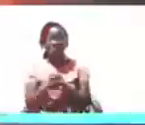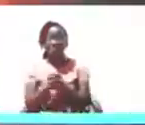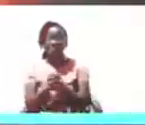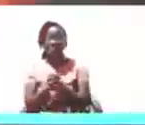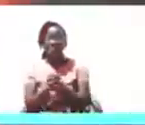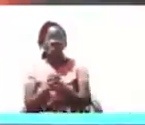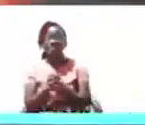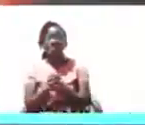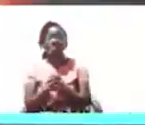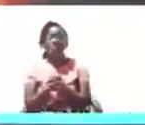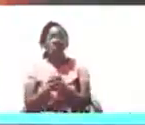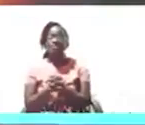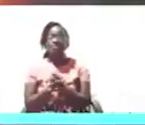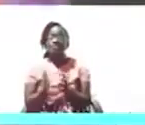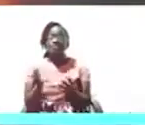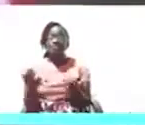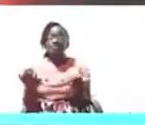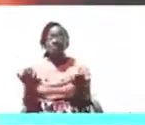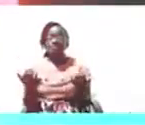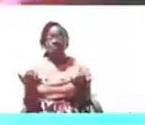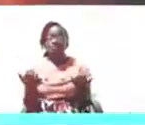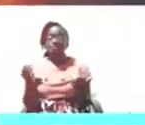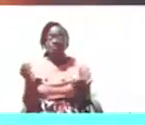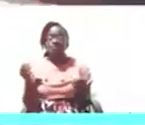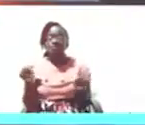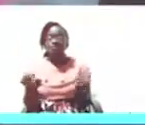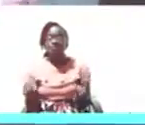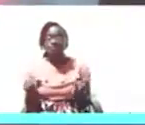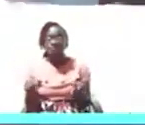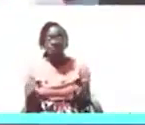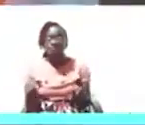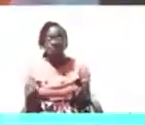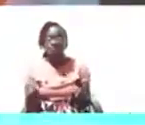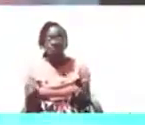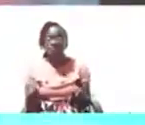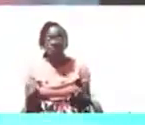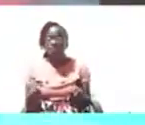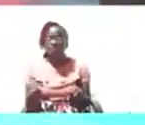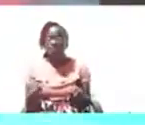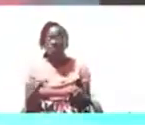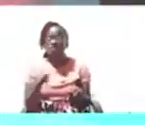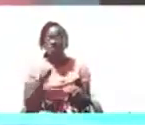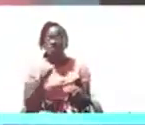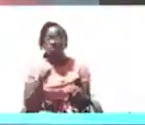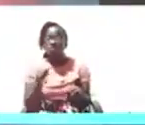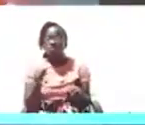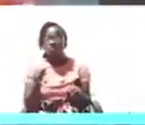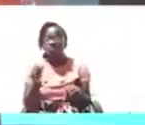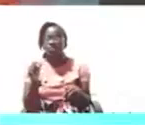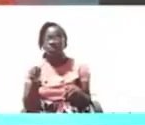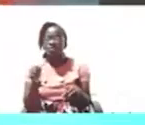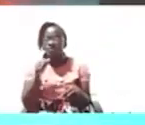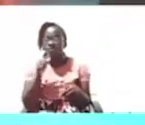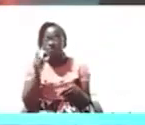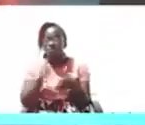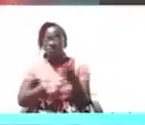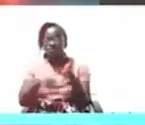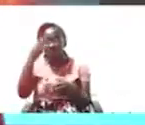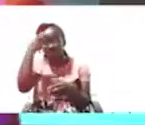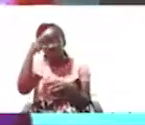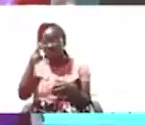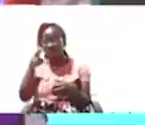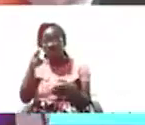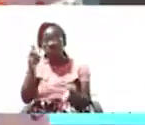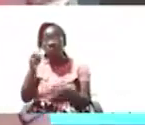Enyumri! Enyenya, esi da da no na ebesi enyumri. What is going to happen tonight is not what you are used